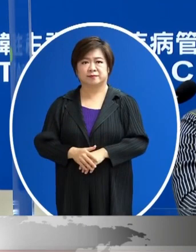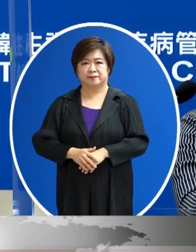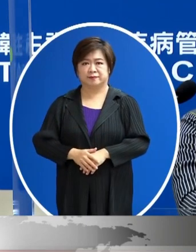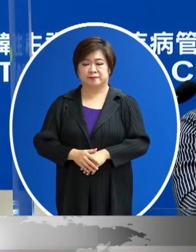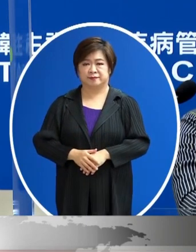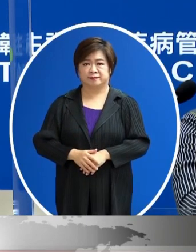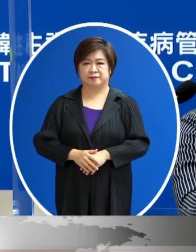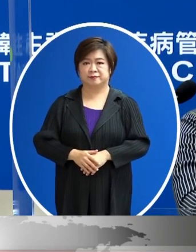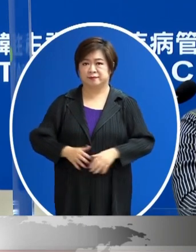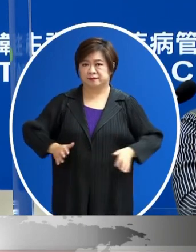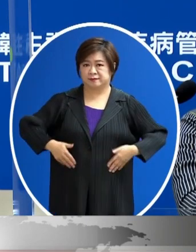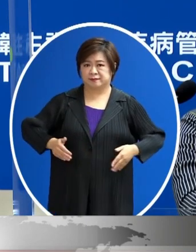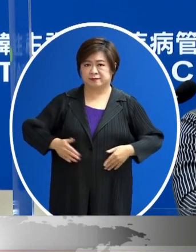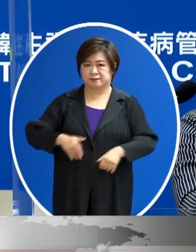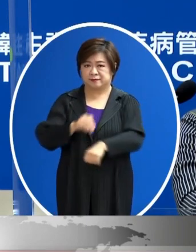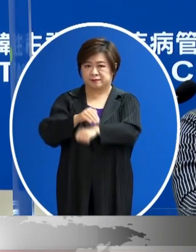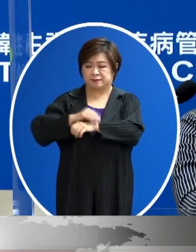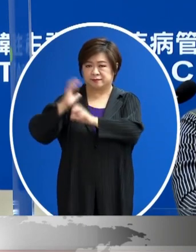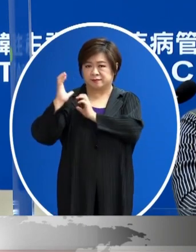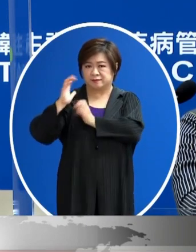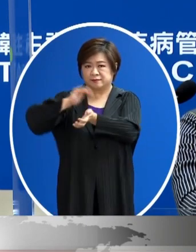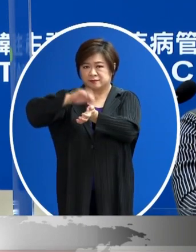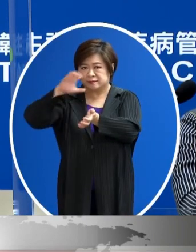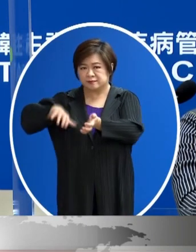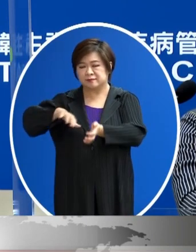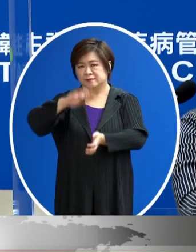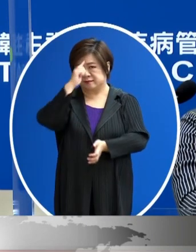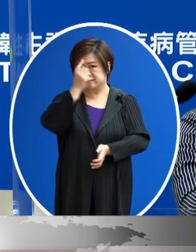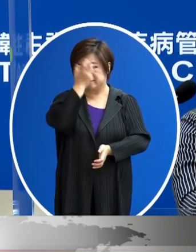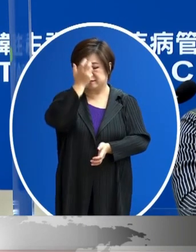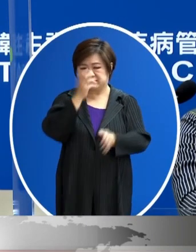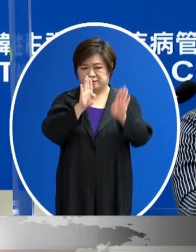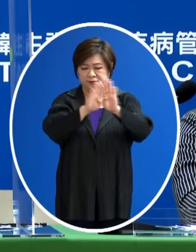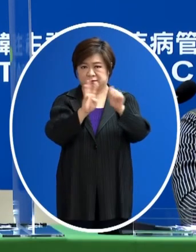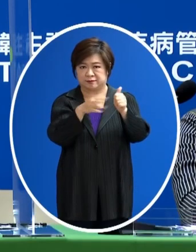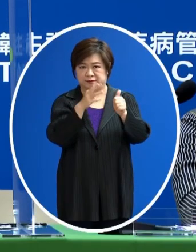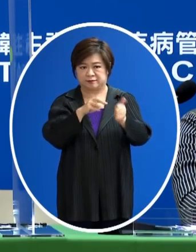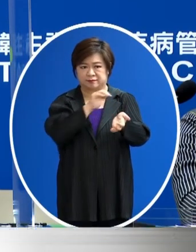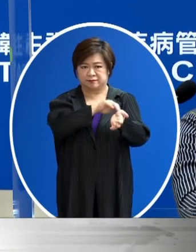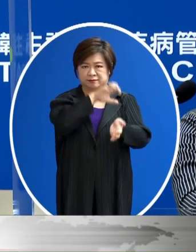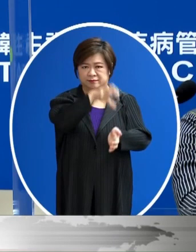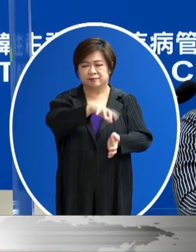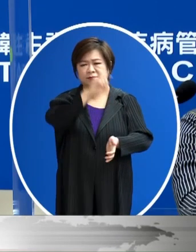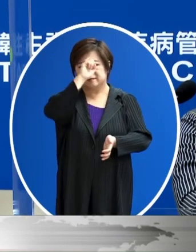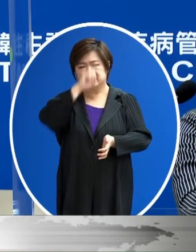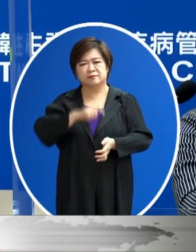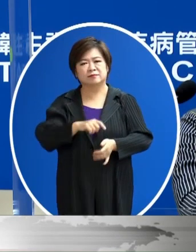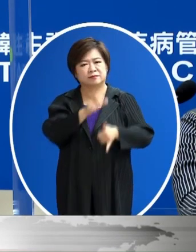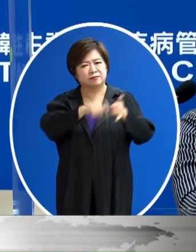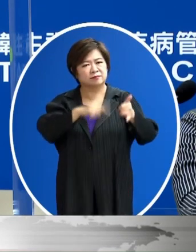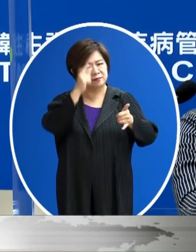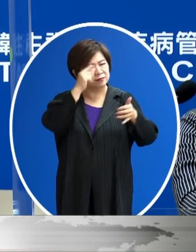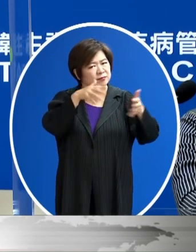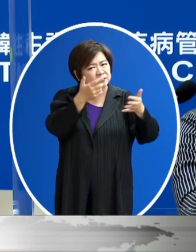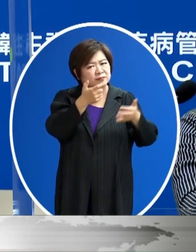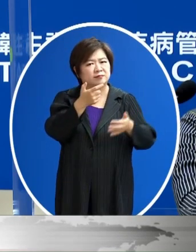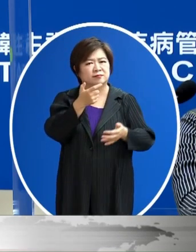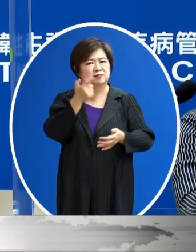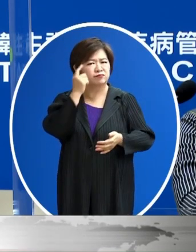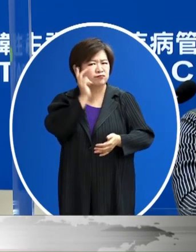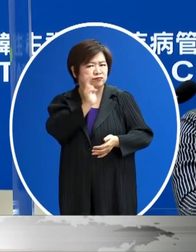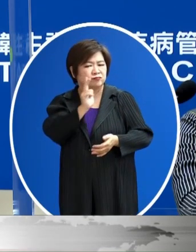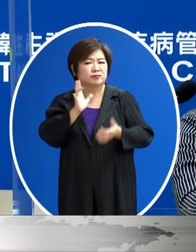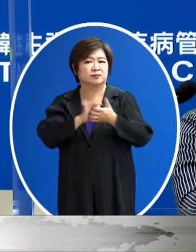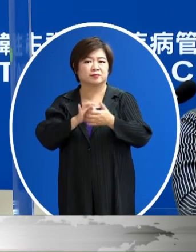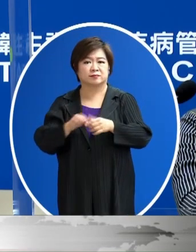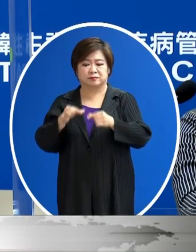emergency clinics should set up specialized clinics for COVID and for patients with fevers. These clinics are for patients with mild symptoms or no symptoms